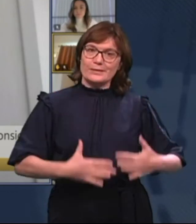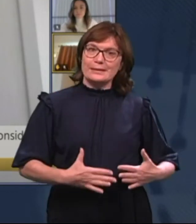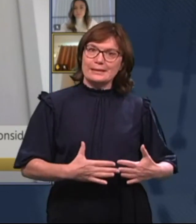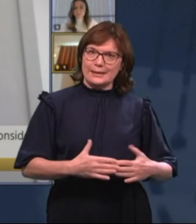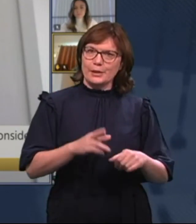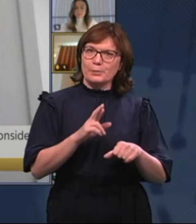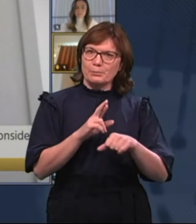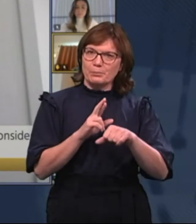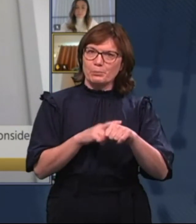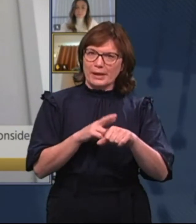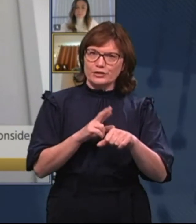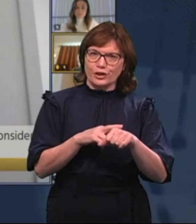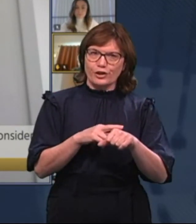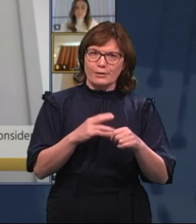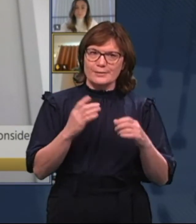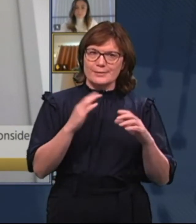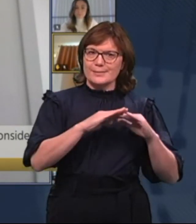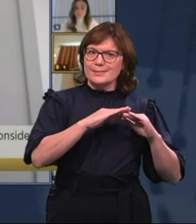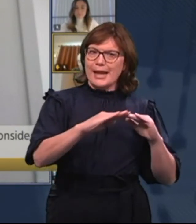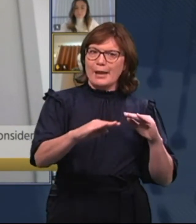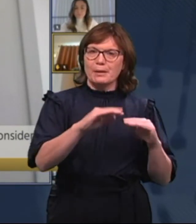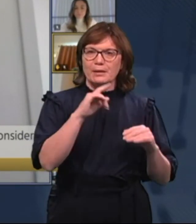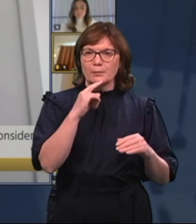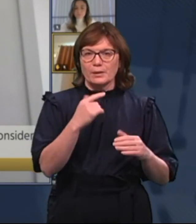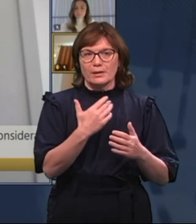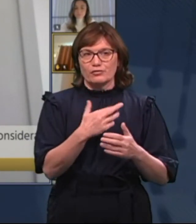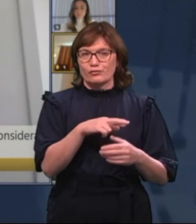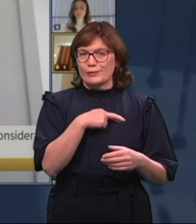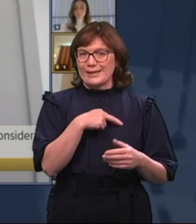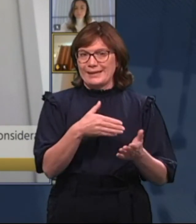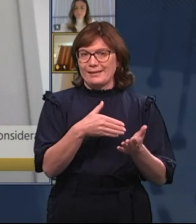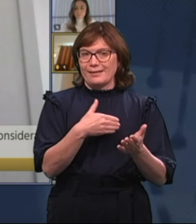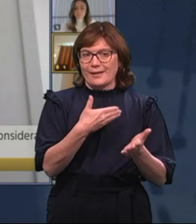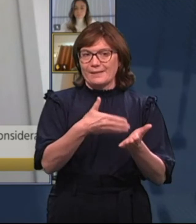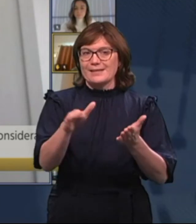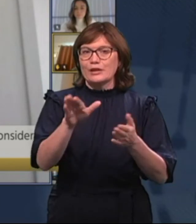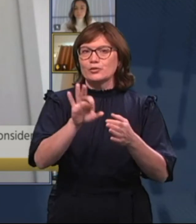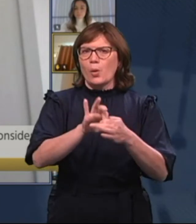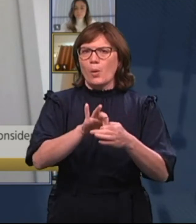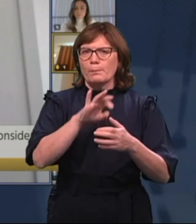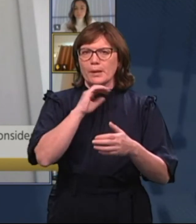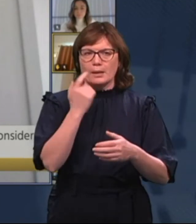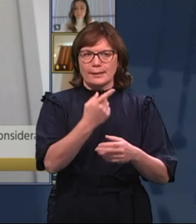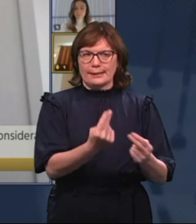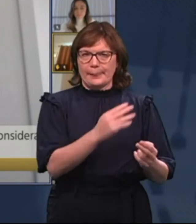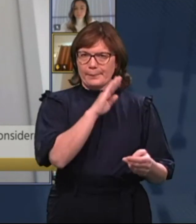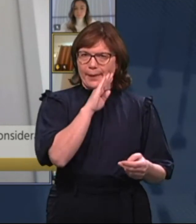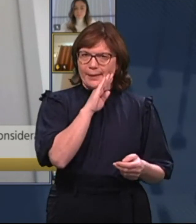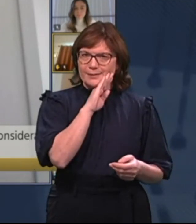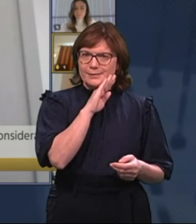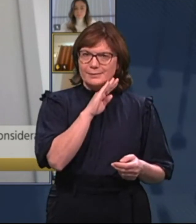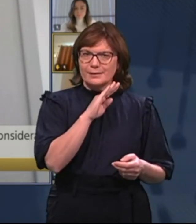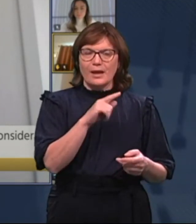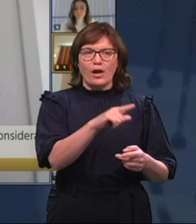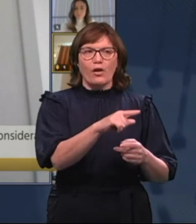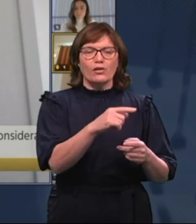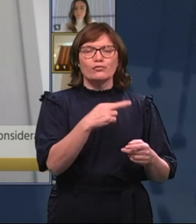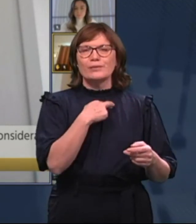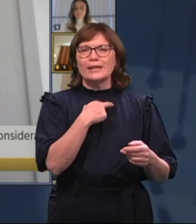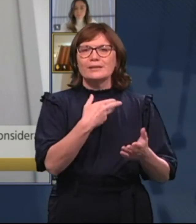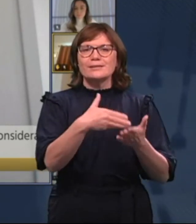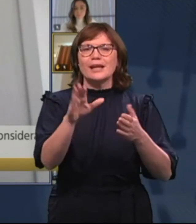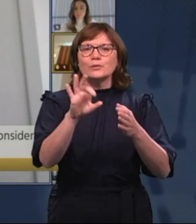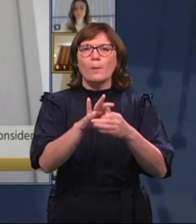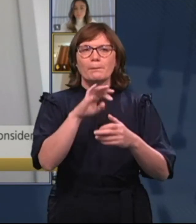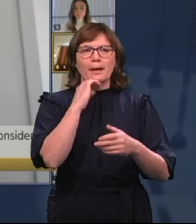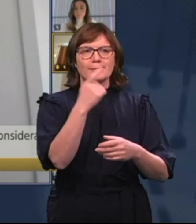It's probably a lot to do with the lack of funding and beds and all that kind of stuff. But it's more, I would imagine as well, they've kind of gotten your medication under control, and there's not that